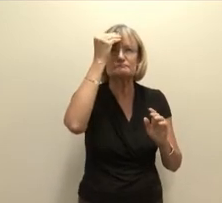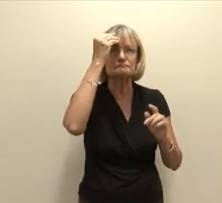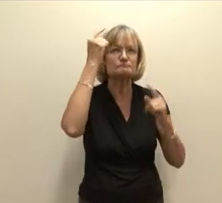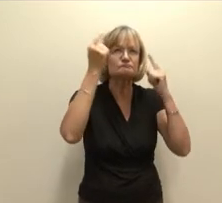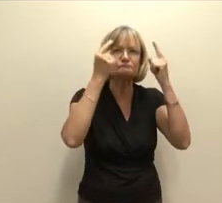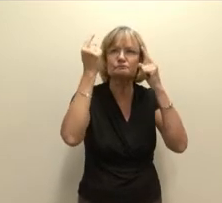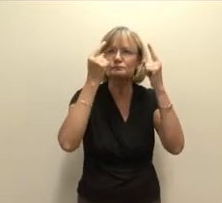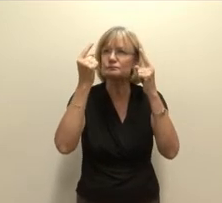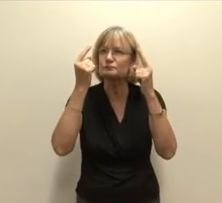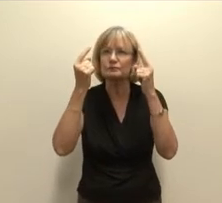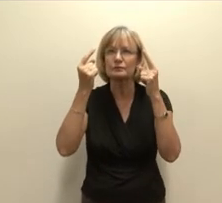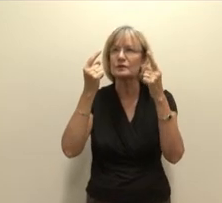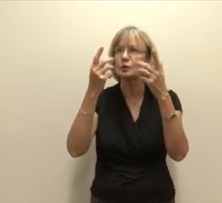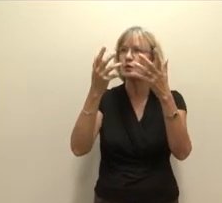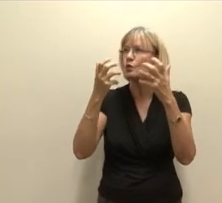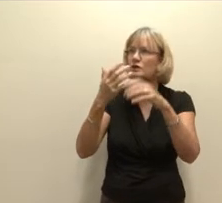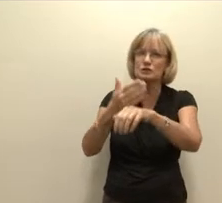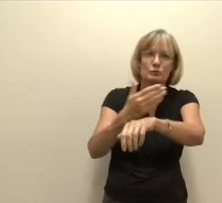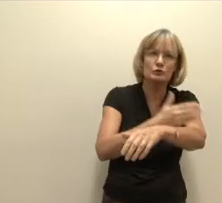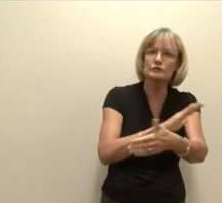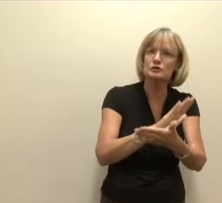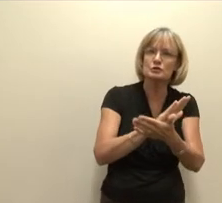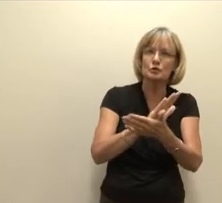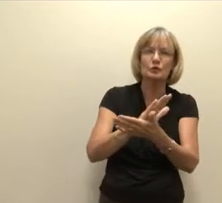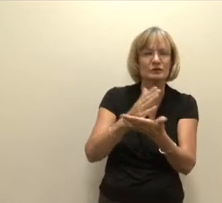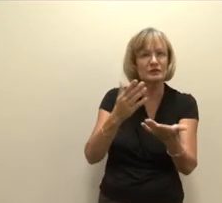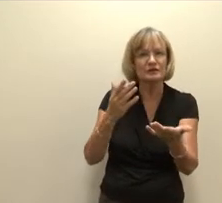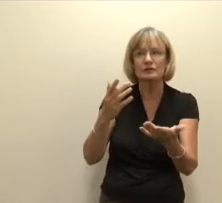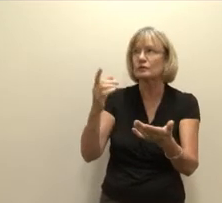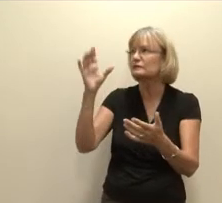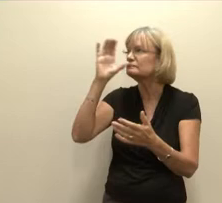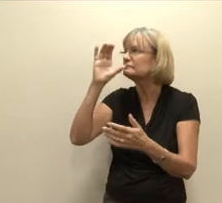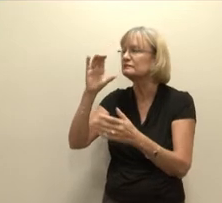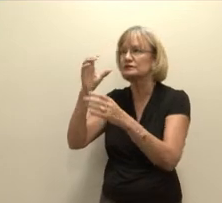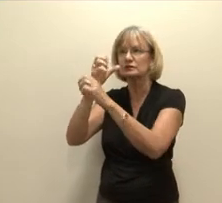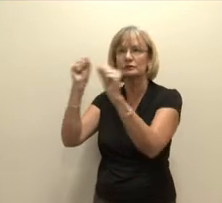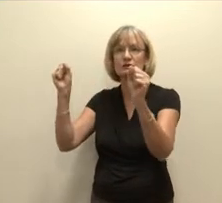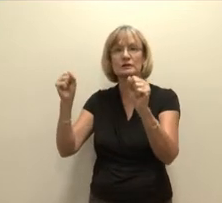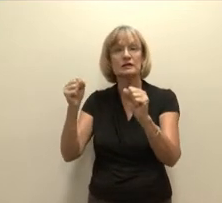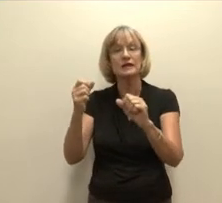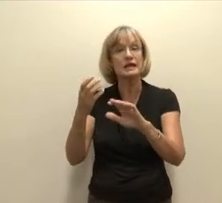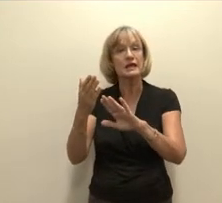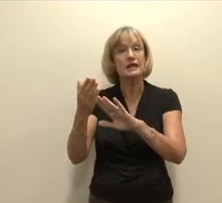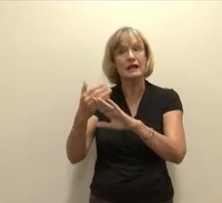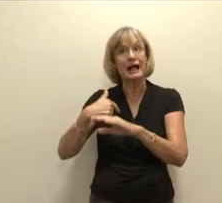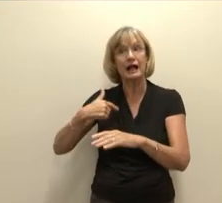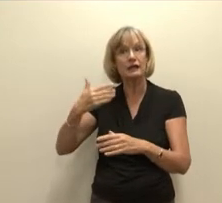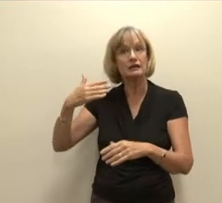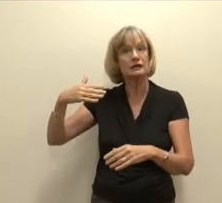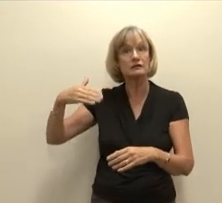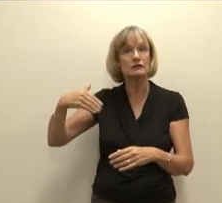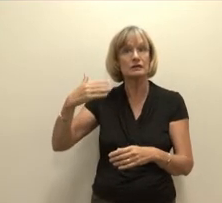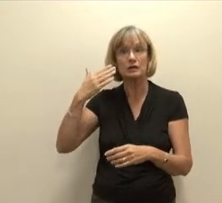next superintendent before I was aware that Dr. Kincannon was interested in the job.